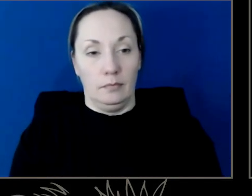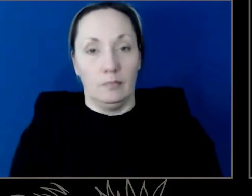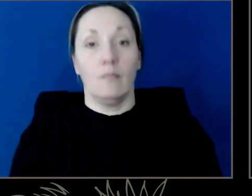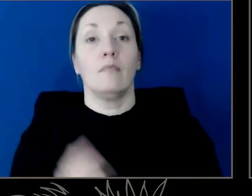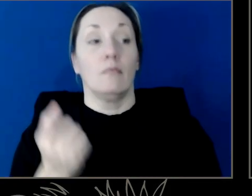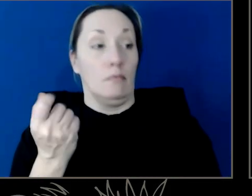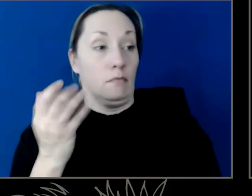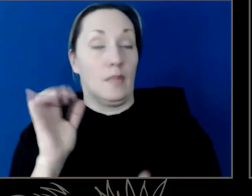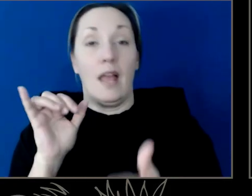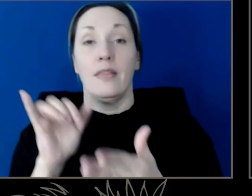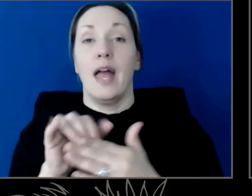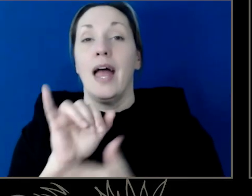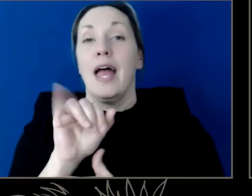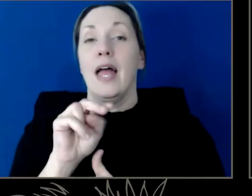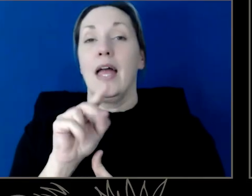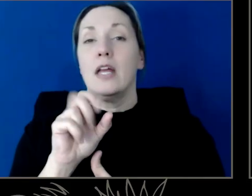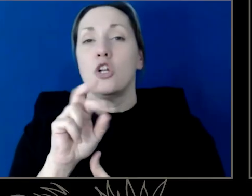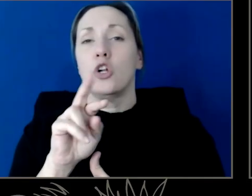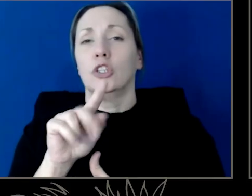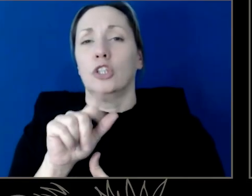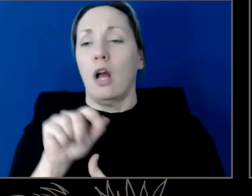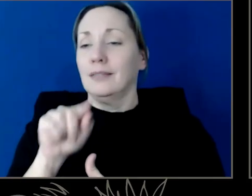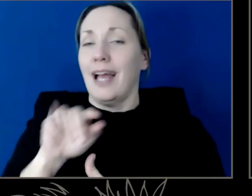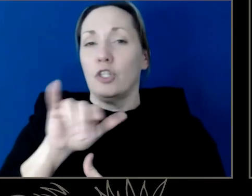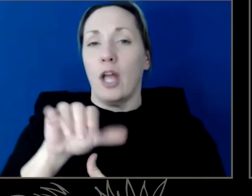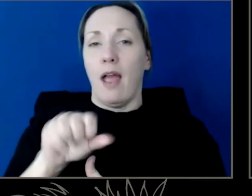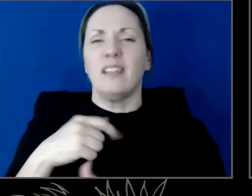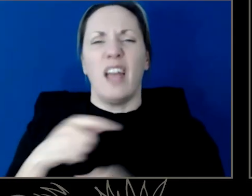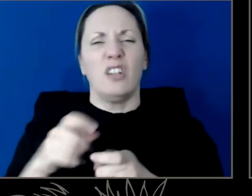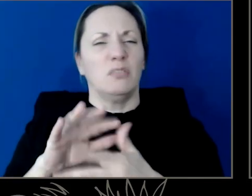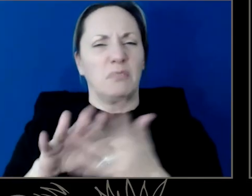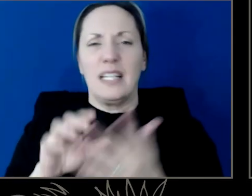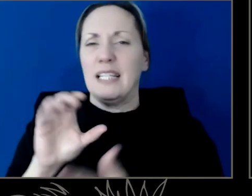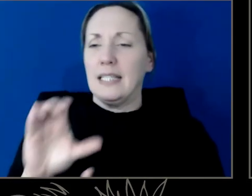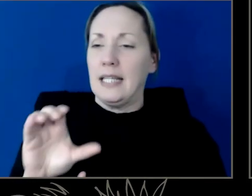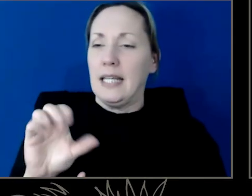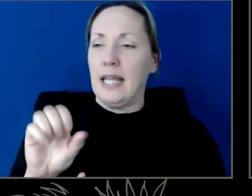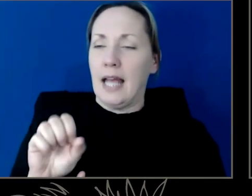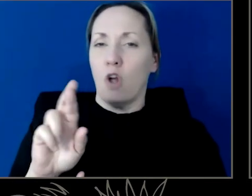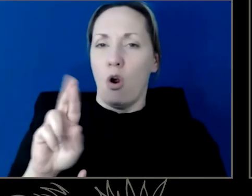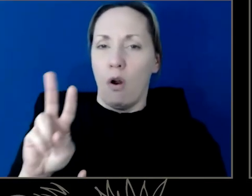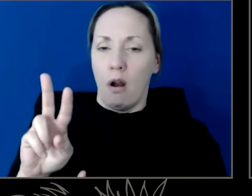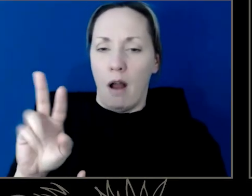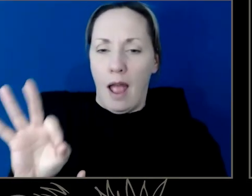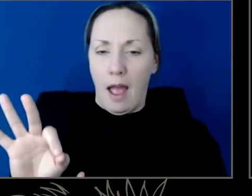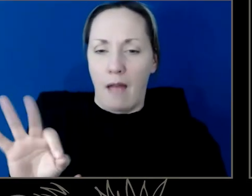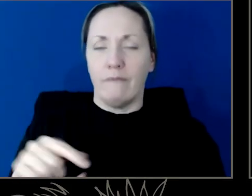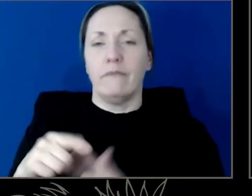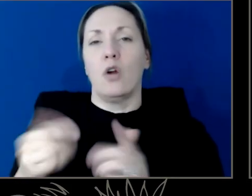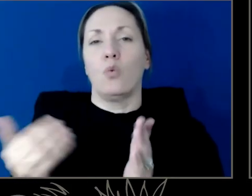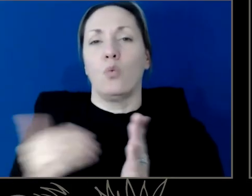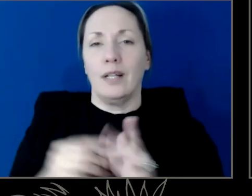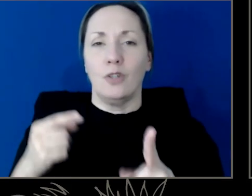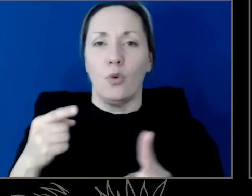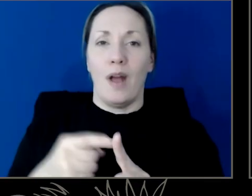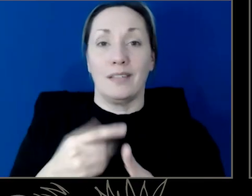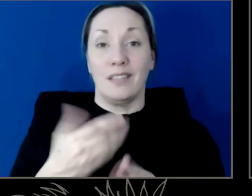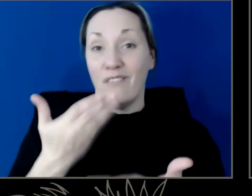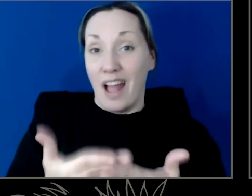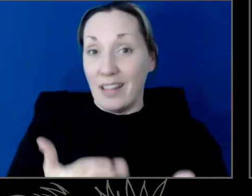Which Inertia.js handles the rest. So it handles CSRF, redirects, even flashing validation errors.